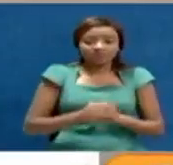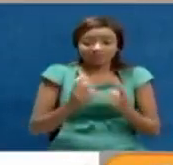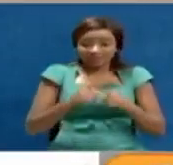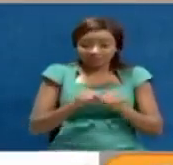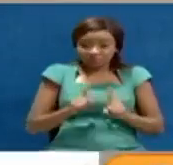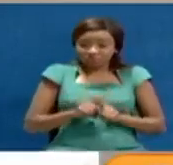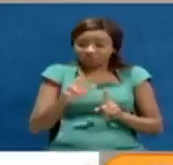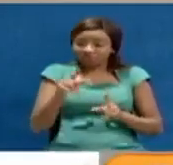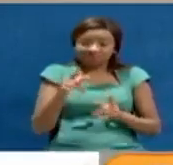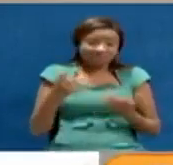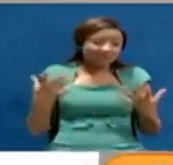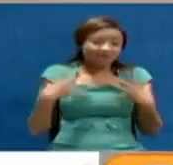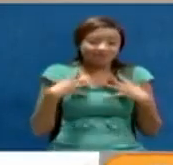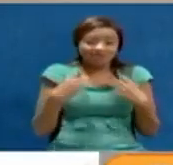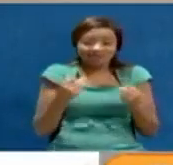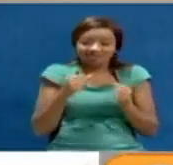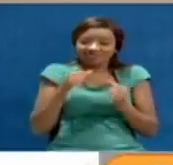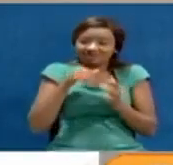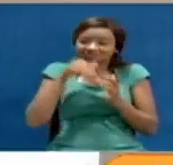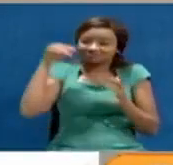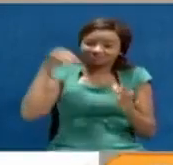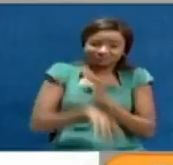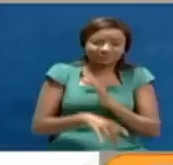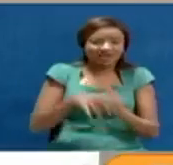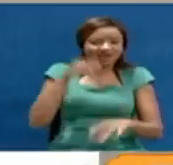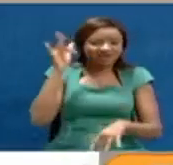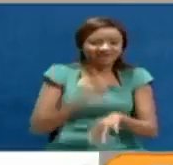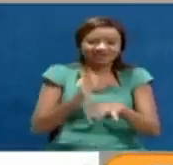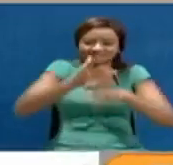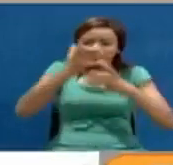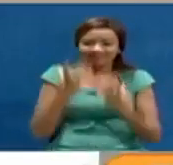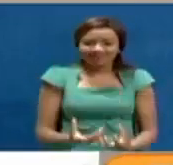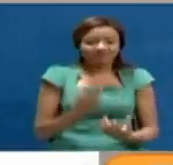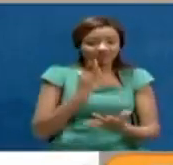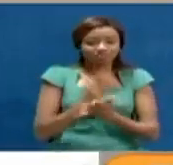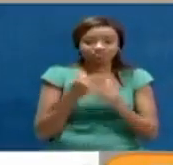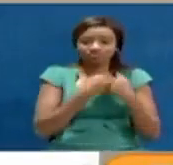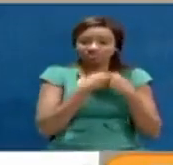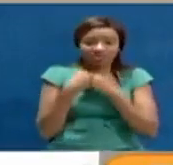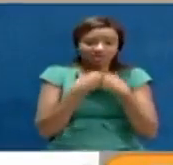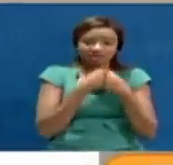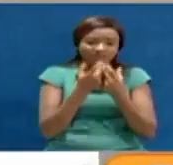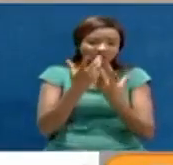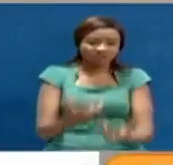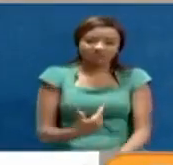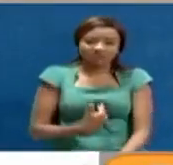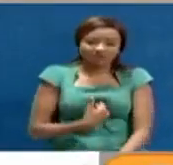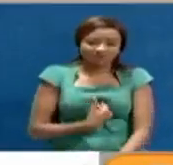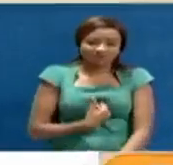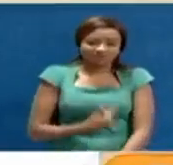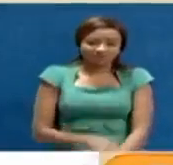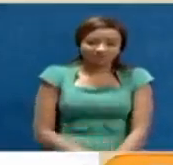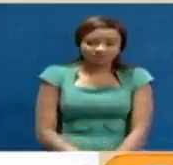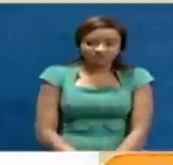reports, the health complications from lead poisoning still remain the biggest challenge to the affected residents.